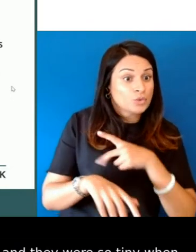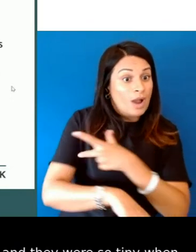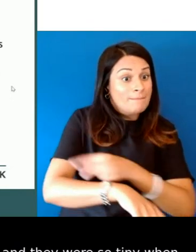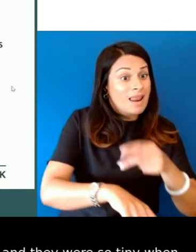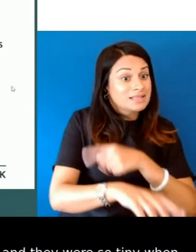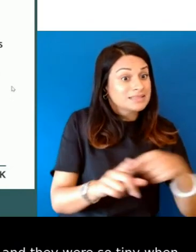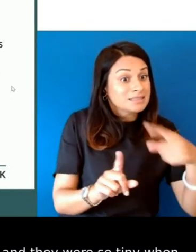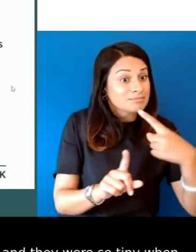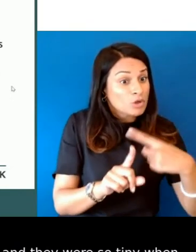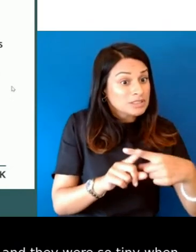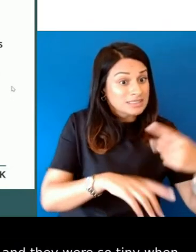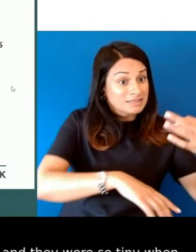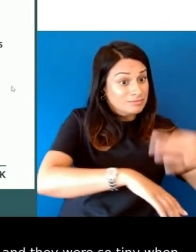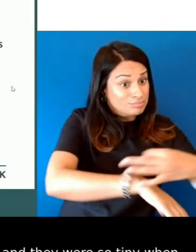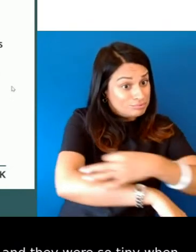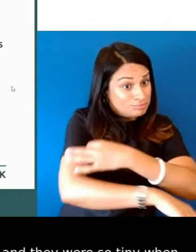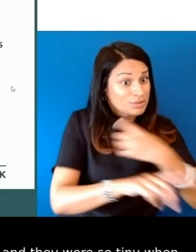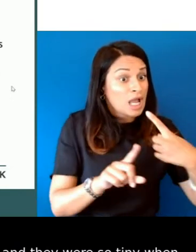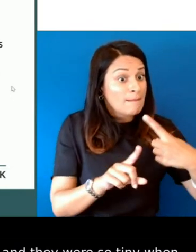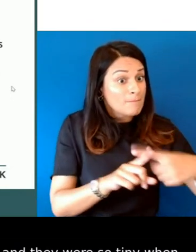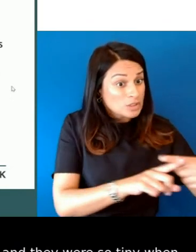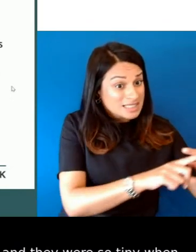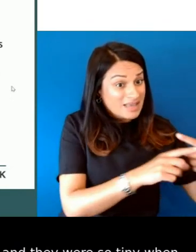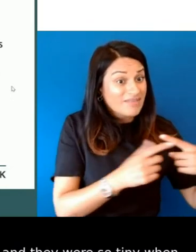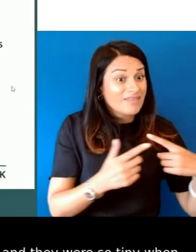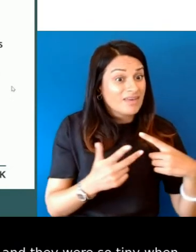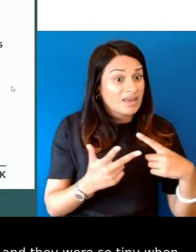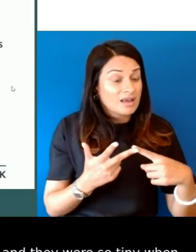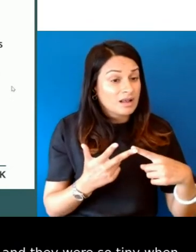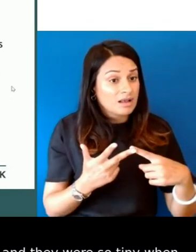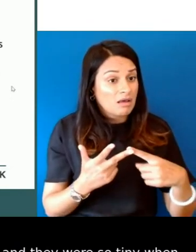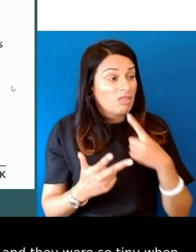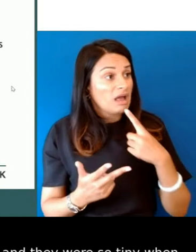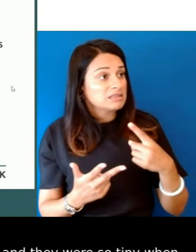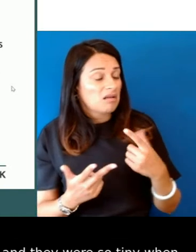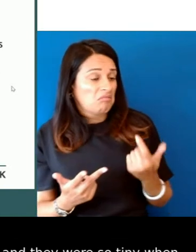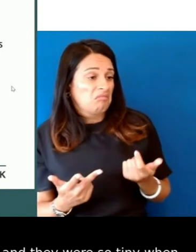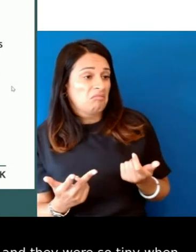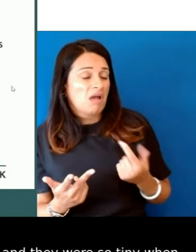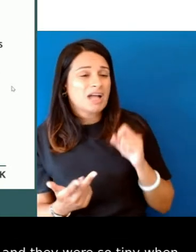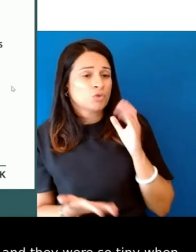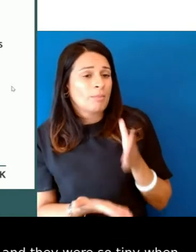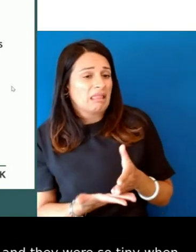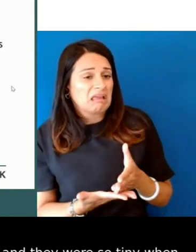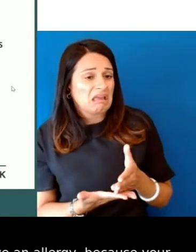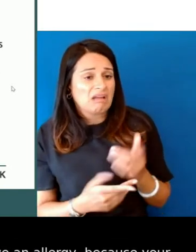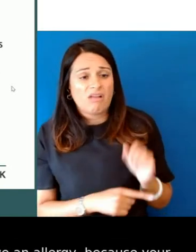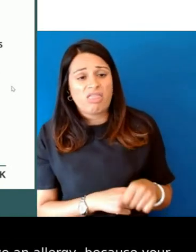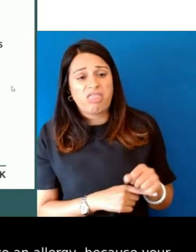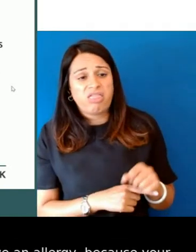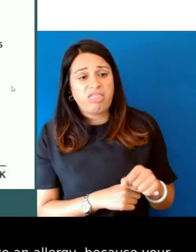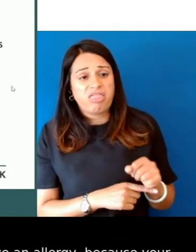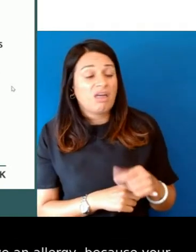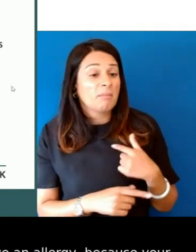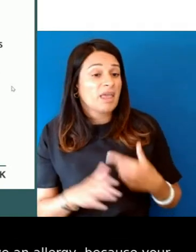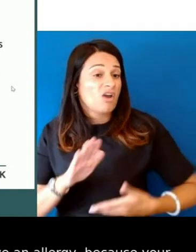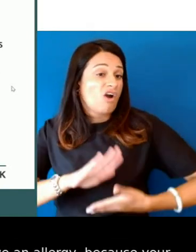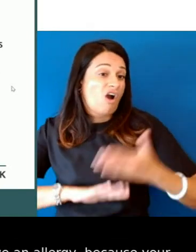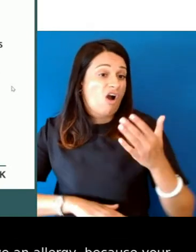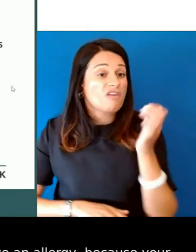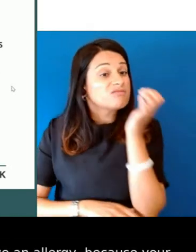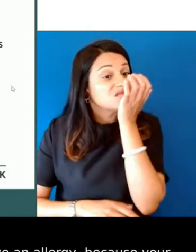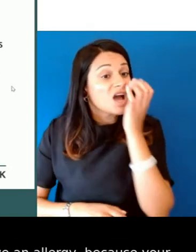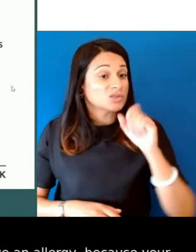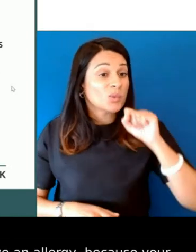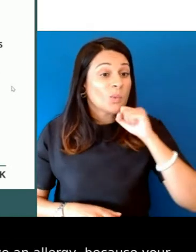skin tests are still positive they might say for instance well i don't really believe you and i'm gonna go and take gonna go and eat those peanuts or